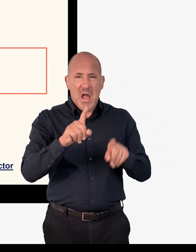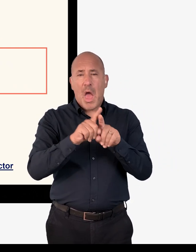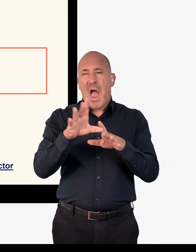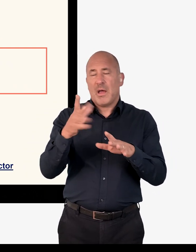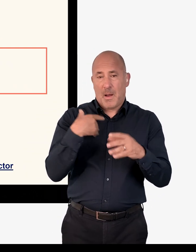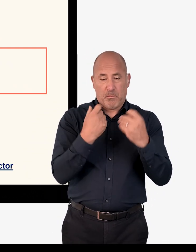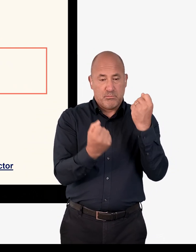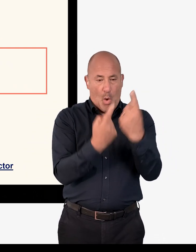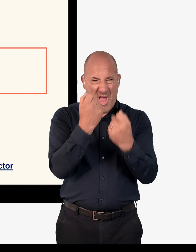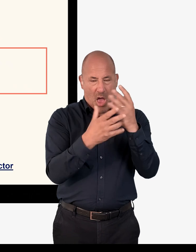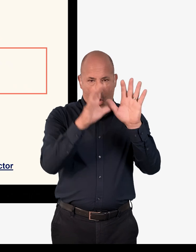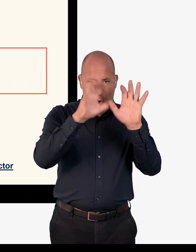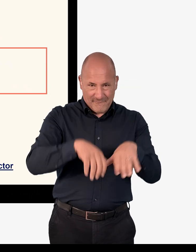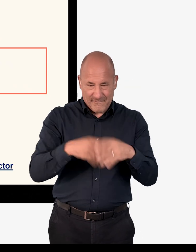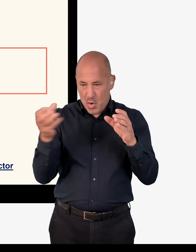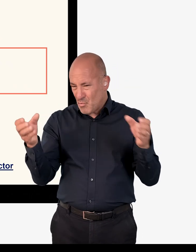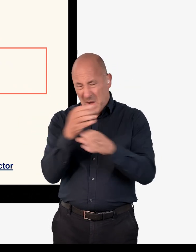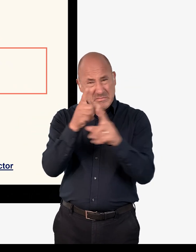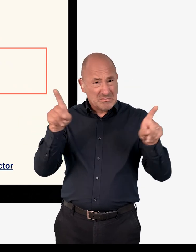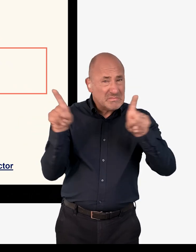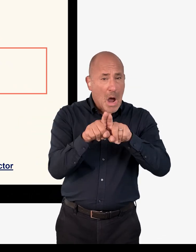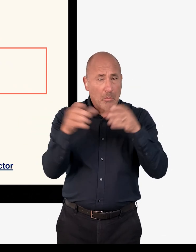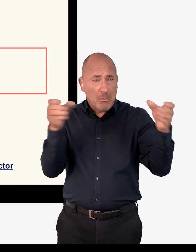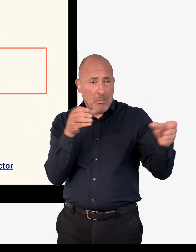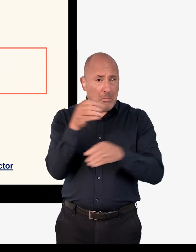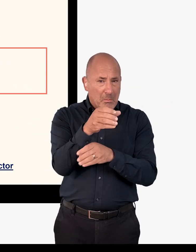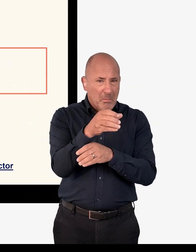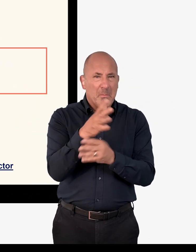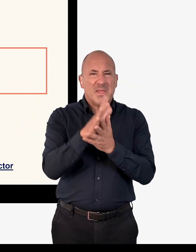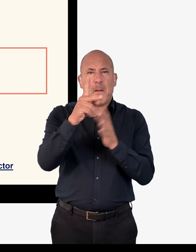for example, a like-for-like boiler replacement, then your